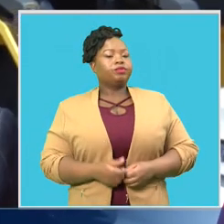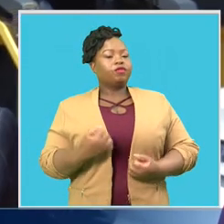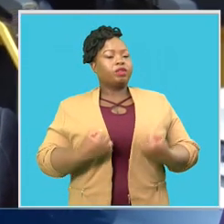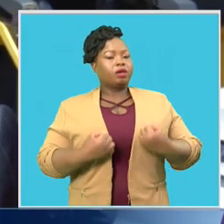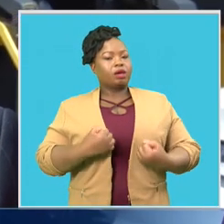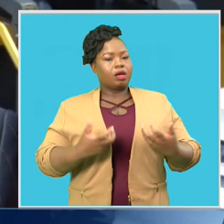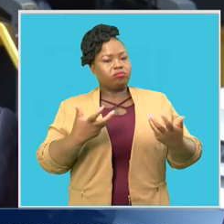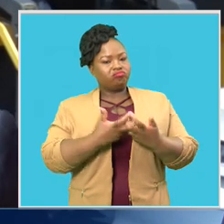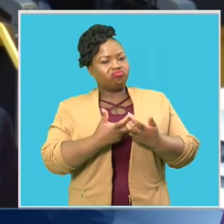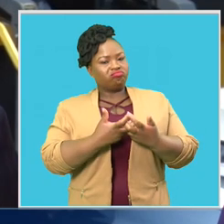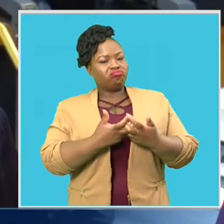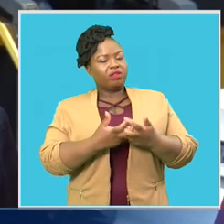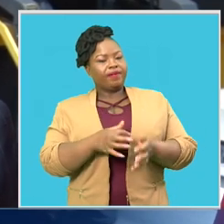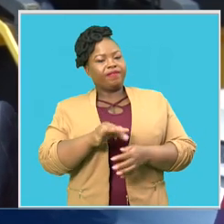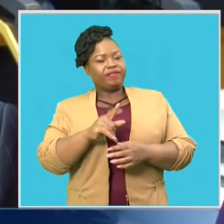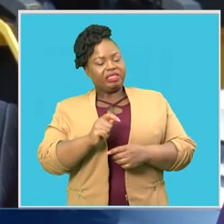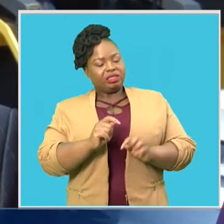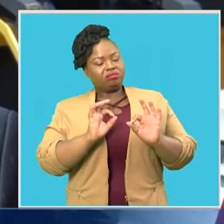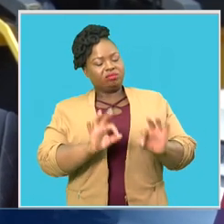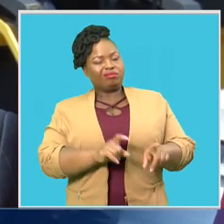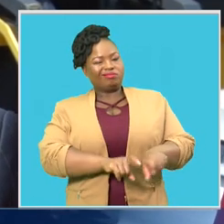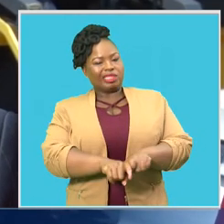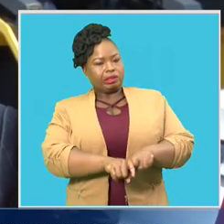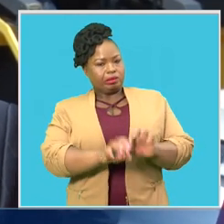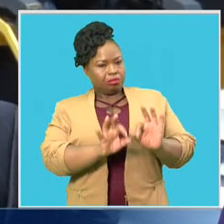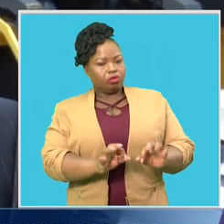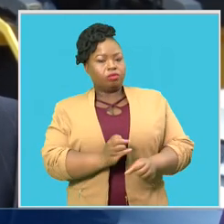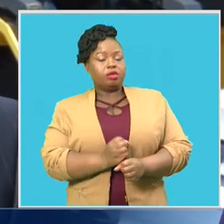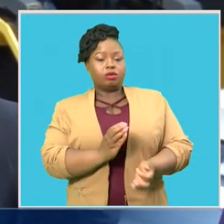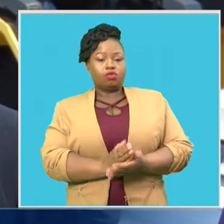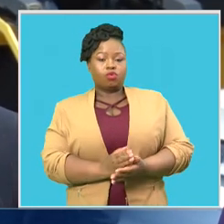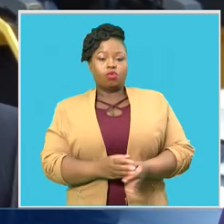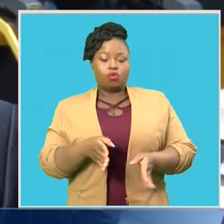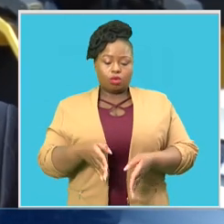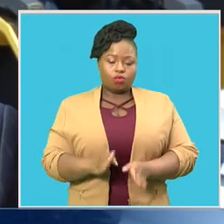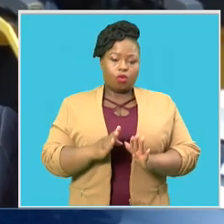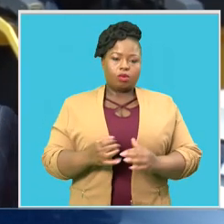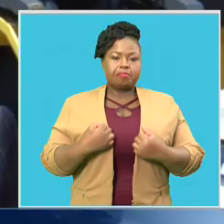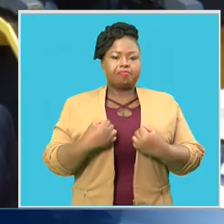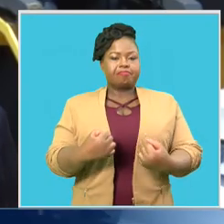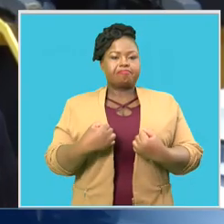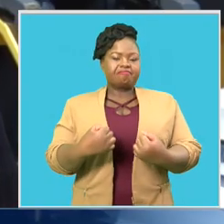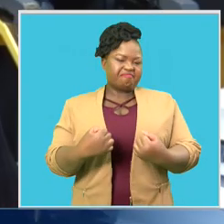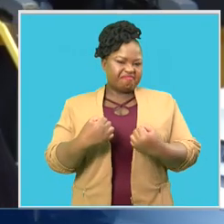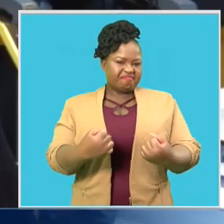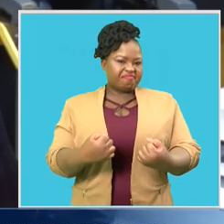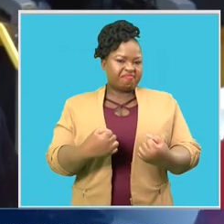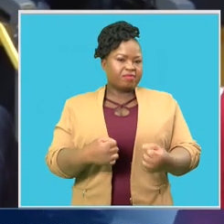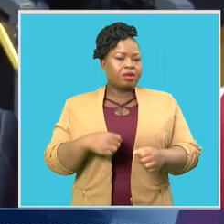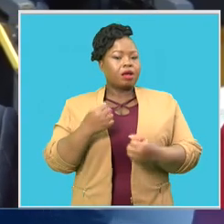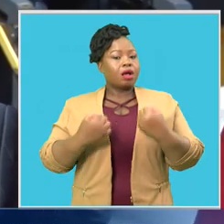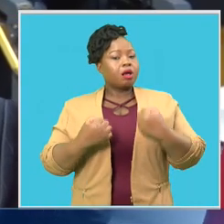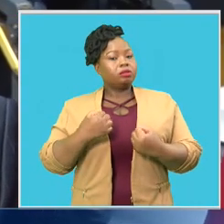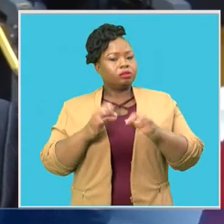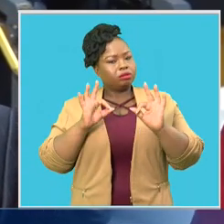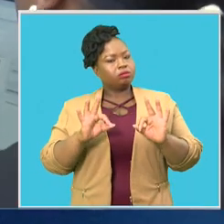vehicle fitness campaign. This is to ensure that vehicles that are in the roads or are on our roads are